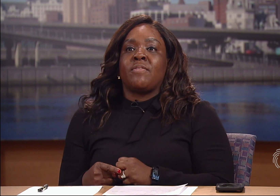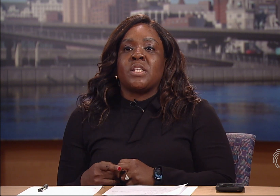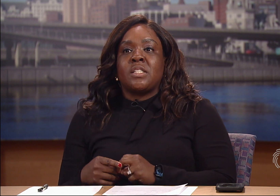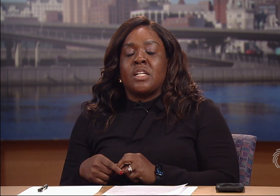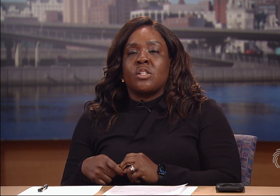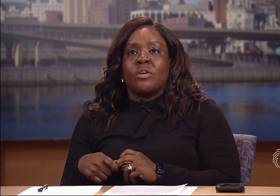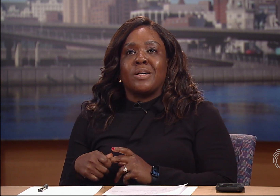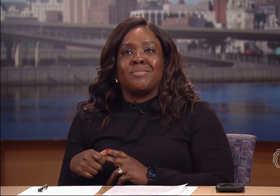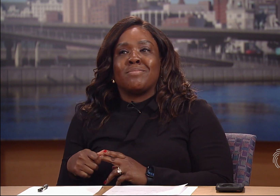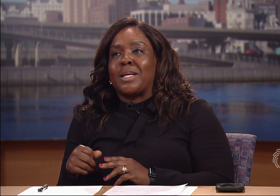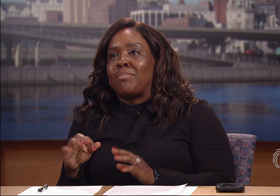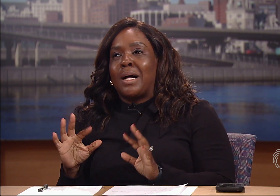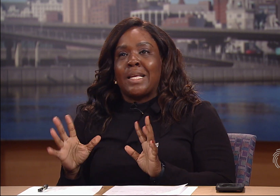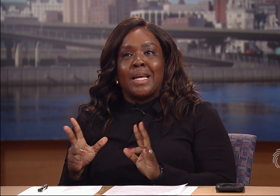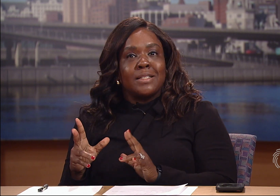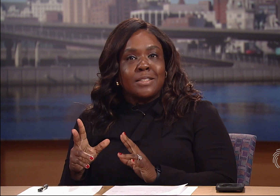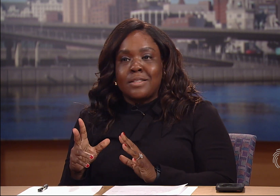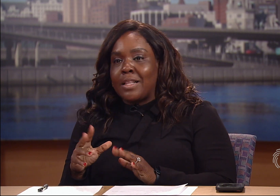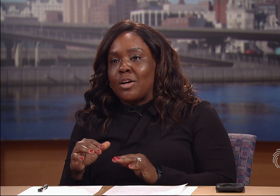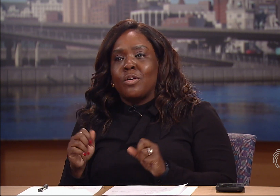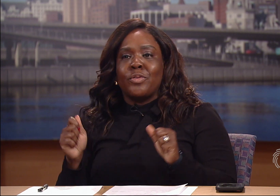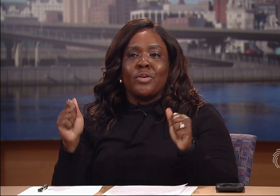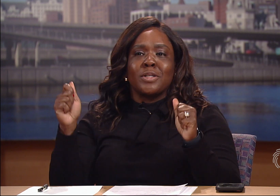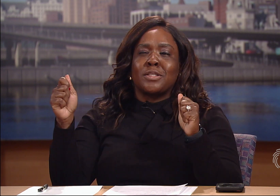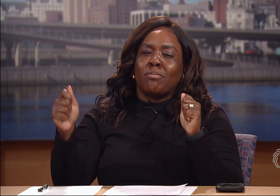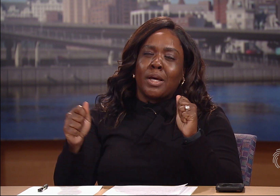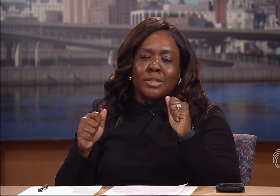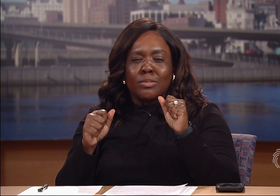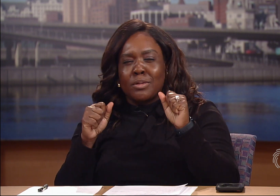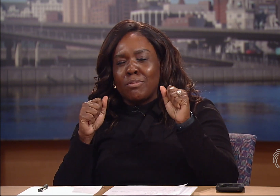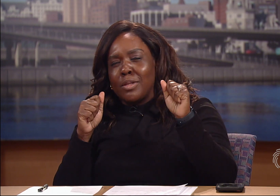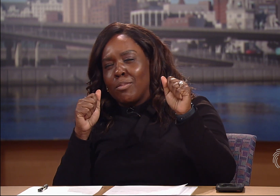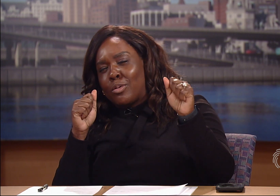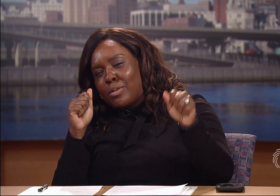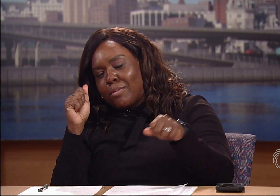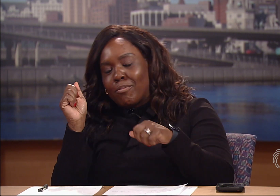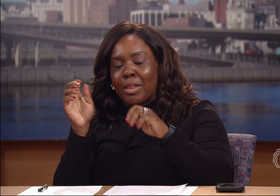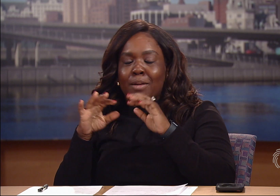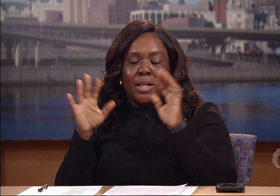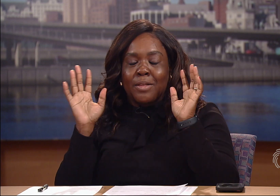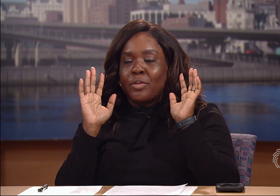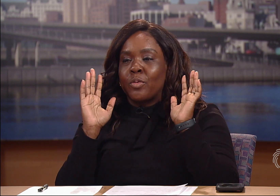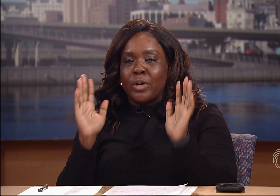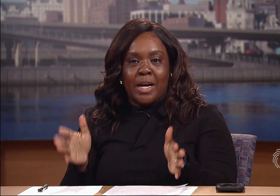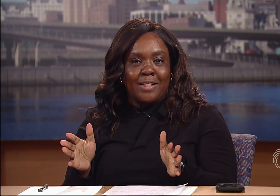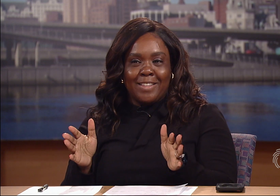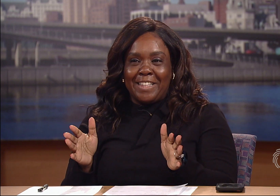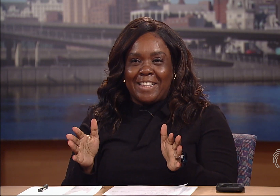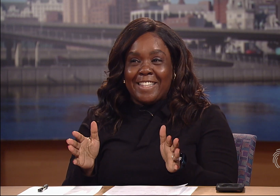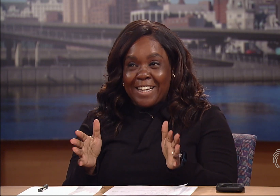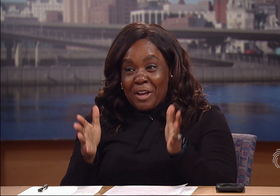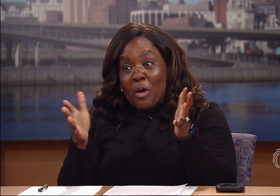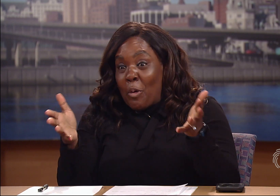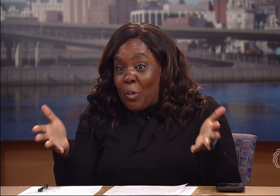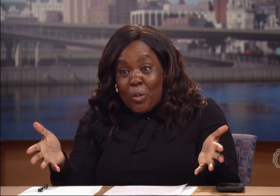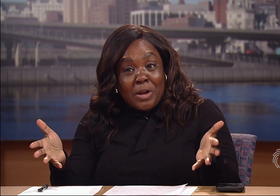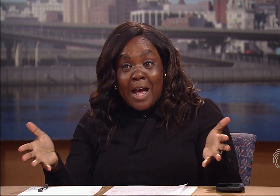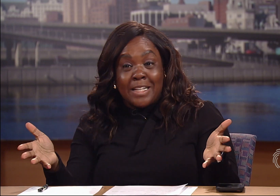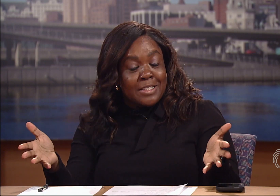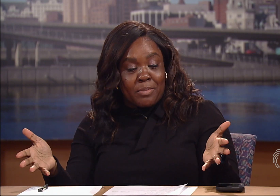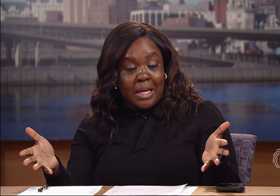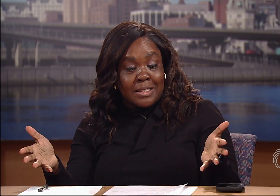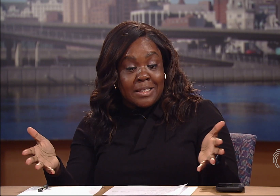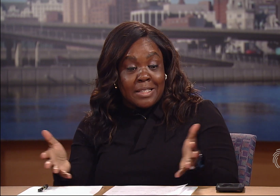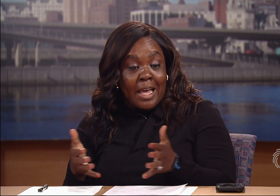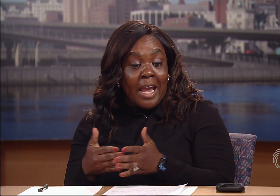think state of the states are like Pollyannish, like, oh, New York's the best, we're the number one, blah, blah. We're not. Like, we're